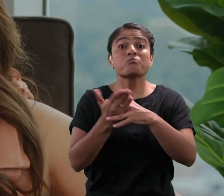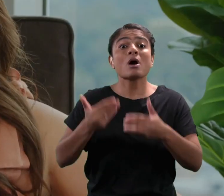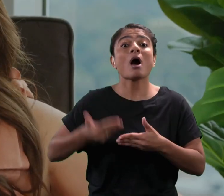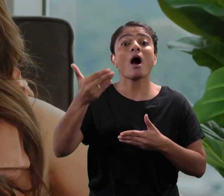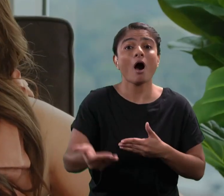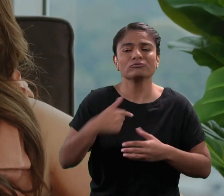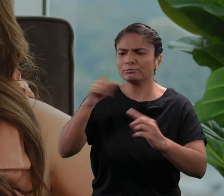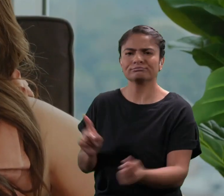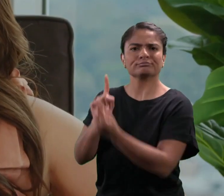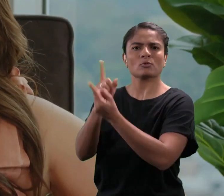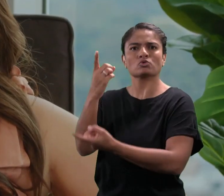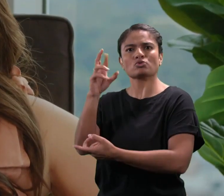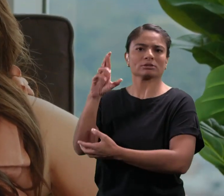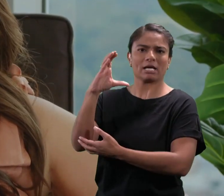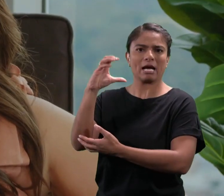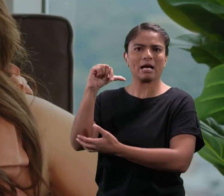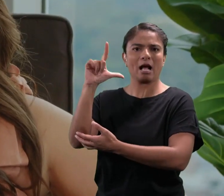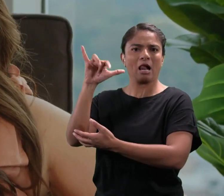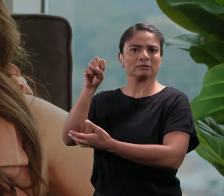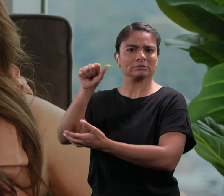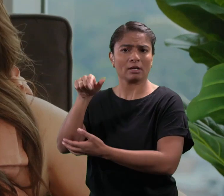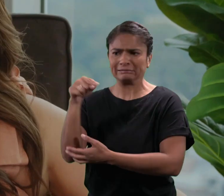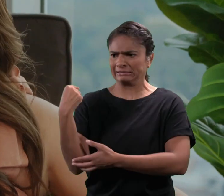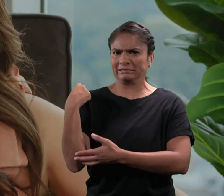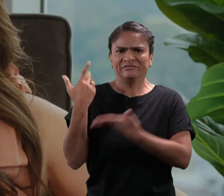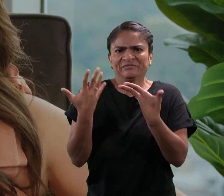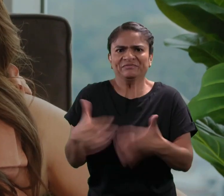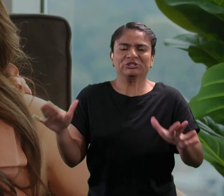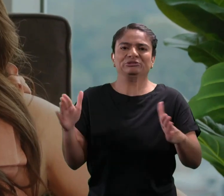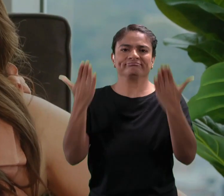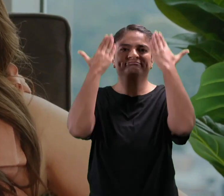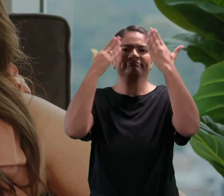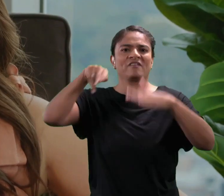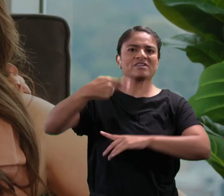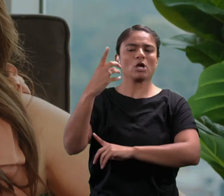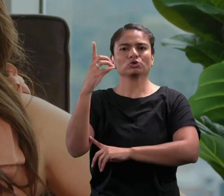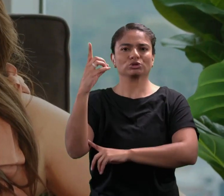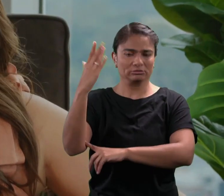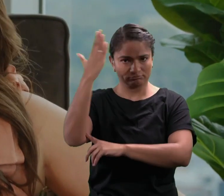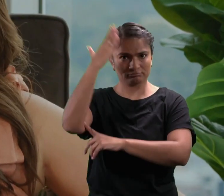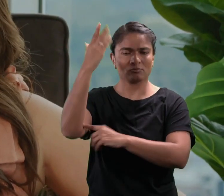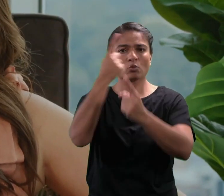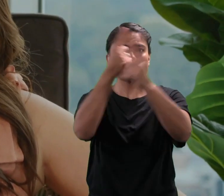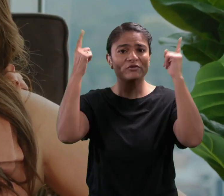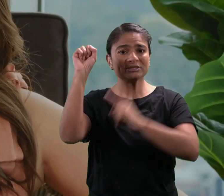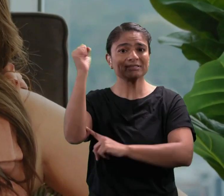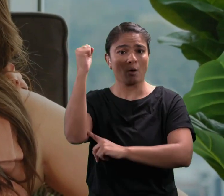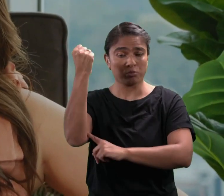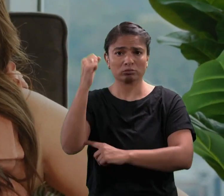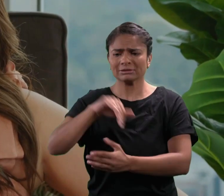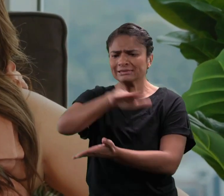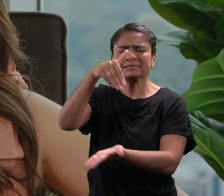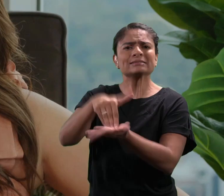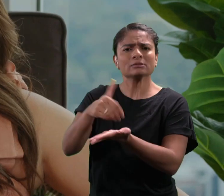After the break, we chat with Dr. Callista Kahonde, who recently completed a postdoctoral fellowship at Stellenbosch